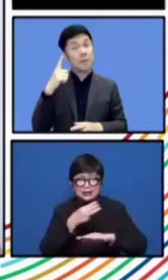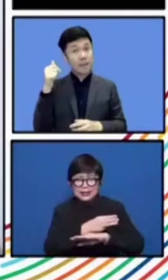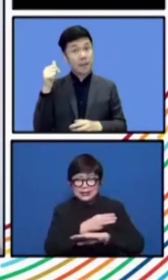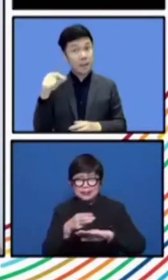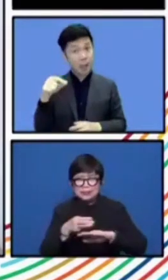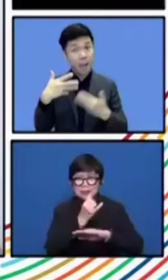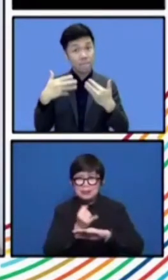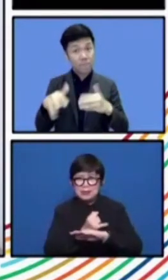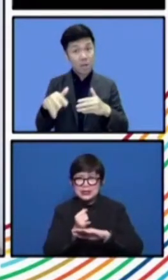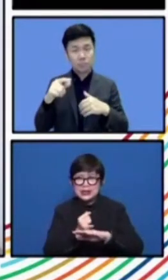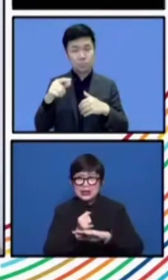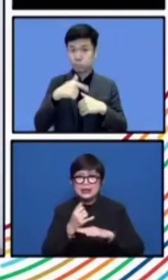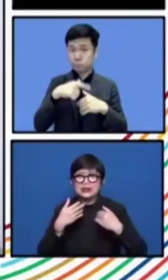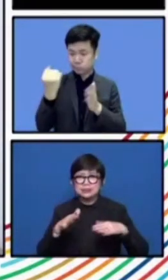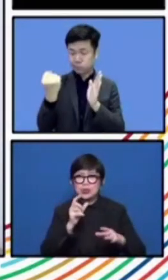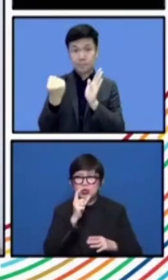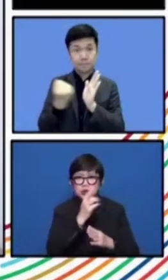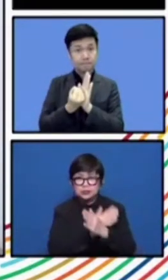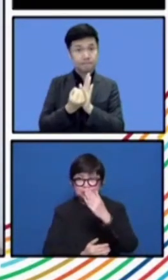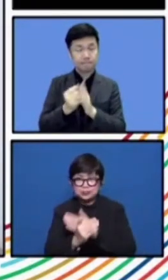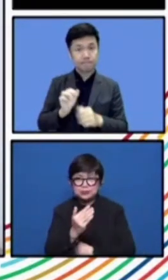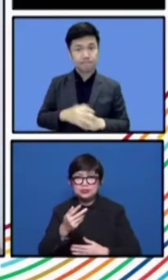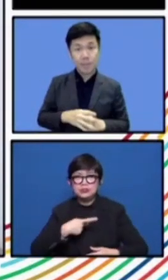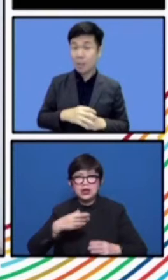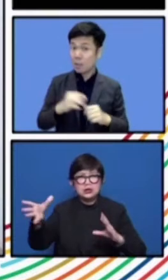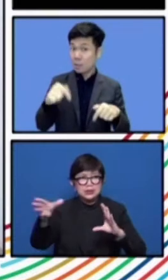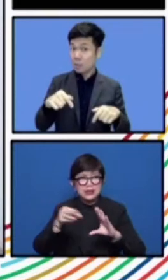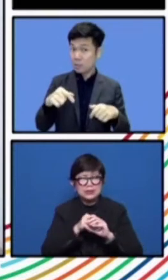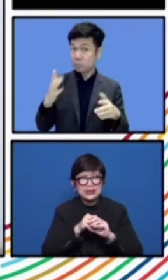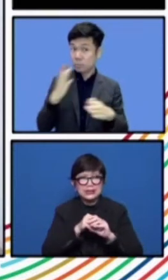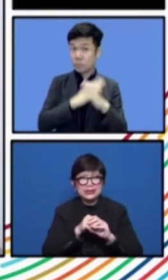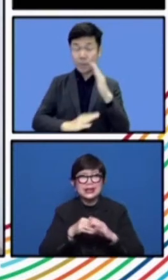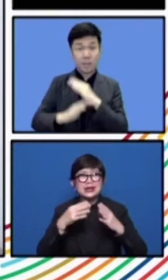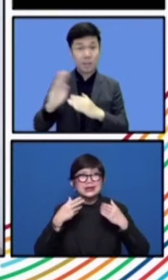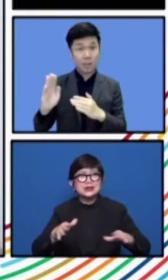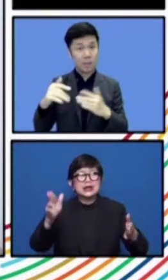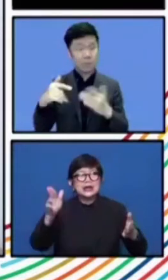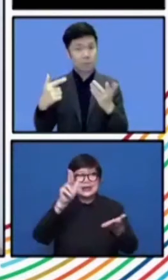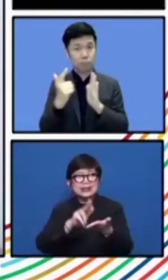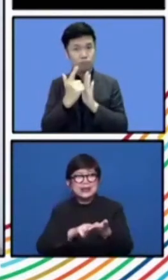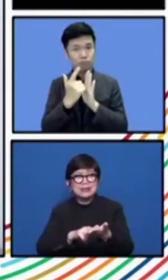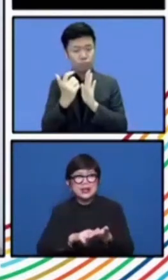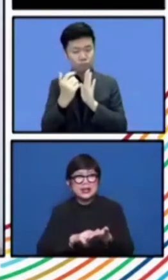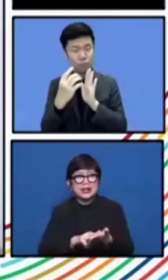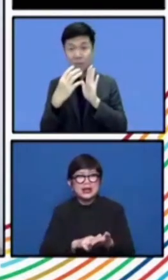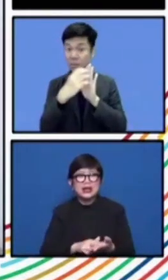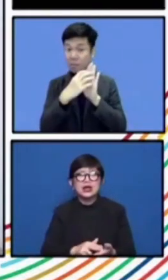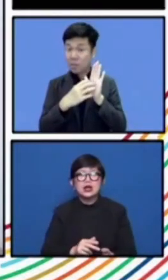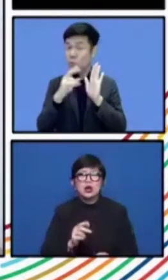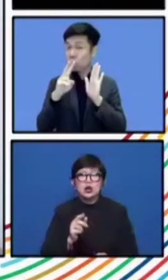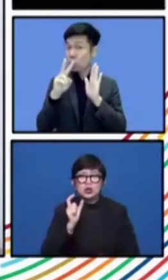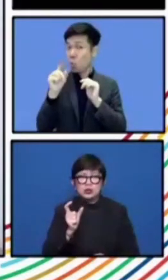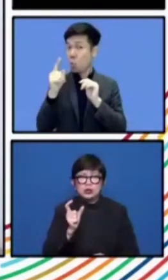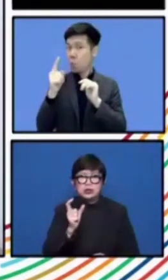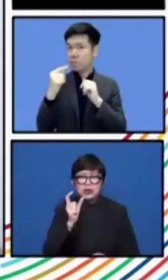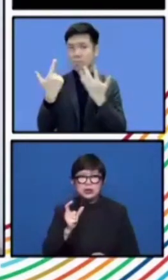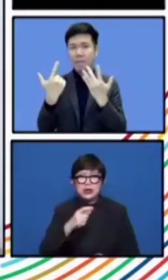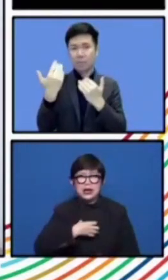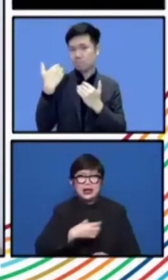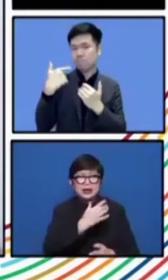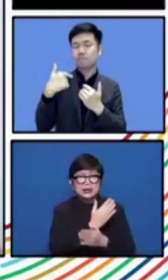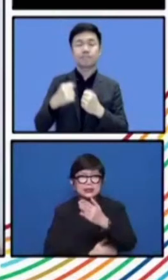of the rights of purchase with Disabilities Act 2017 and the Act was first in the Republic